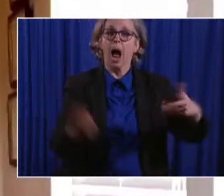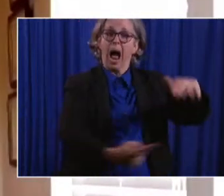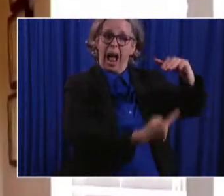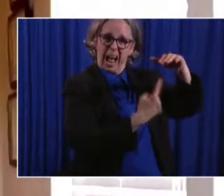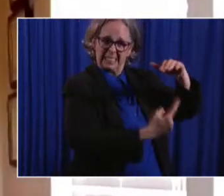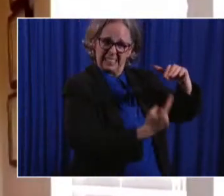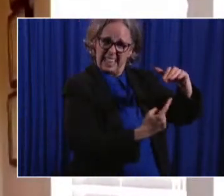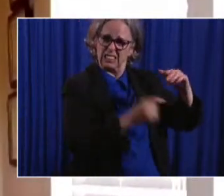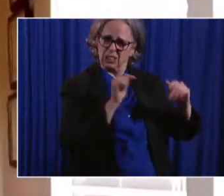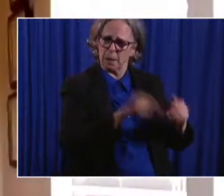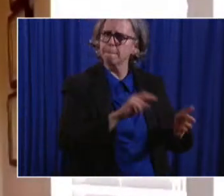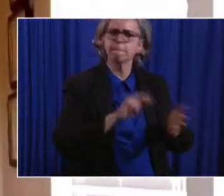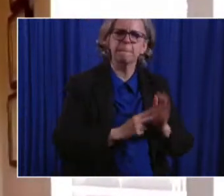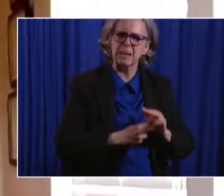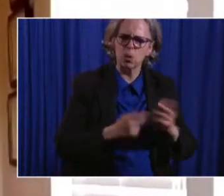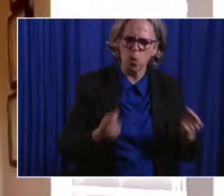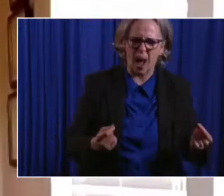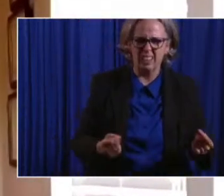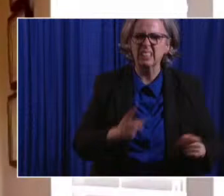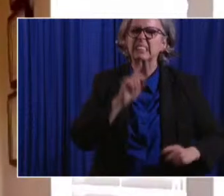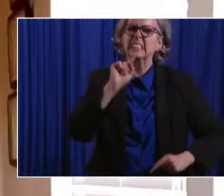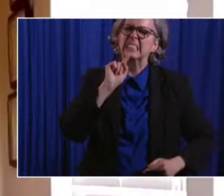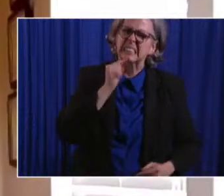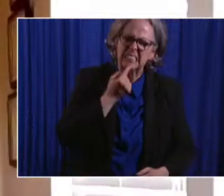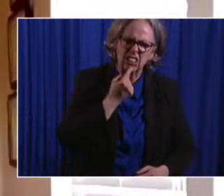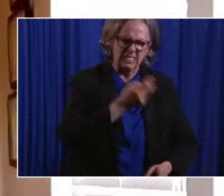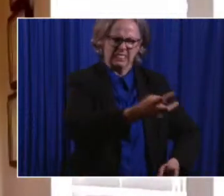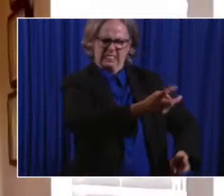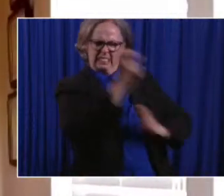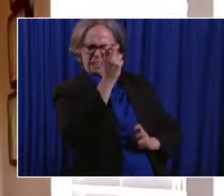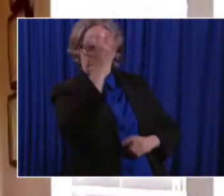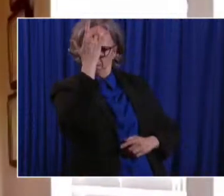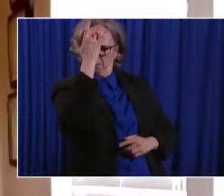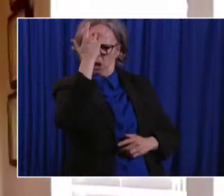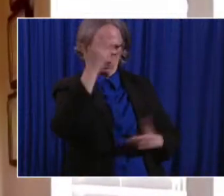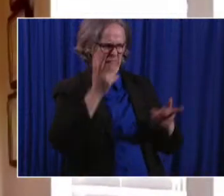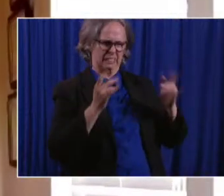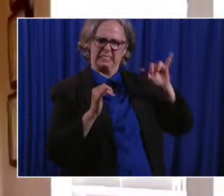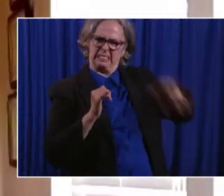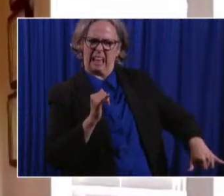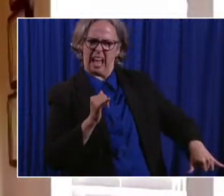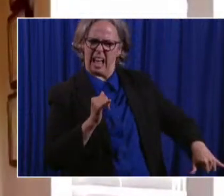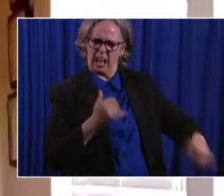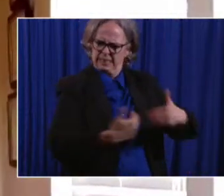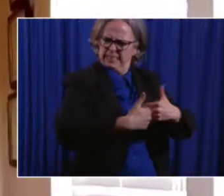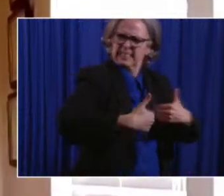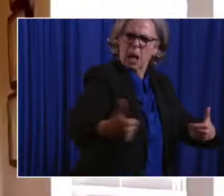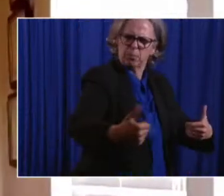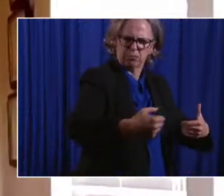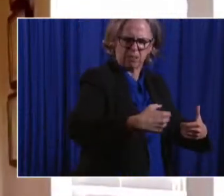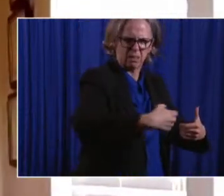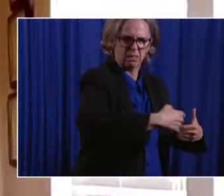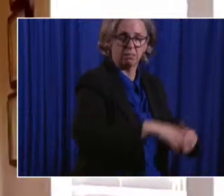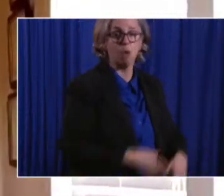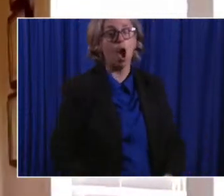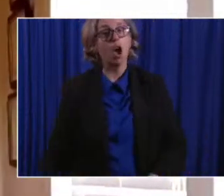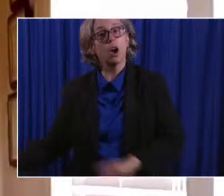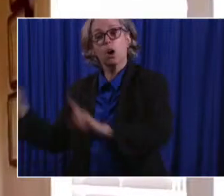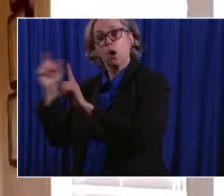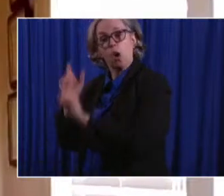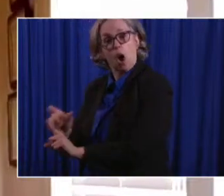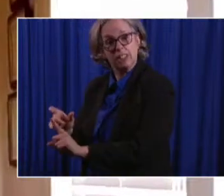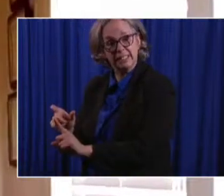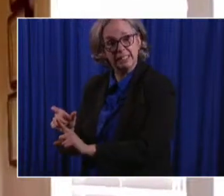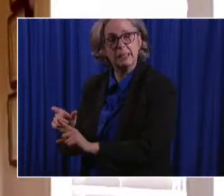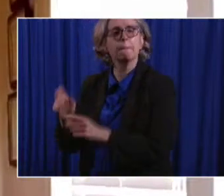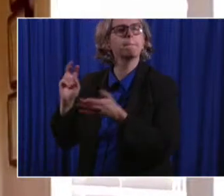sick people from people who aren't sick. So a very rational thing to do. Quarantine separates people